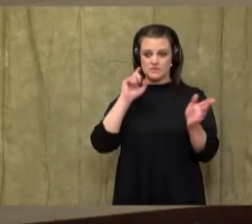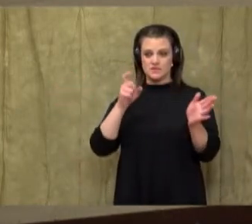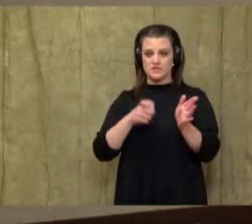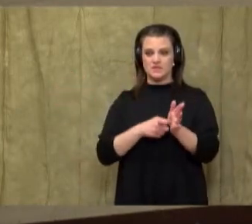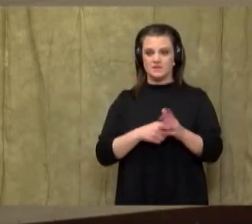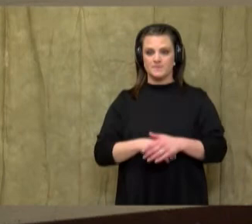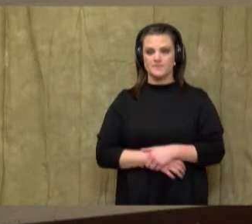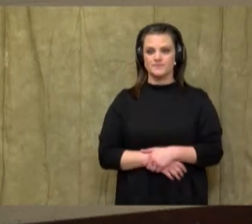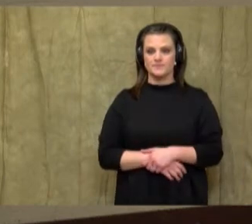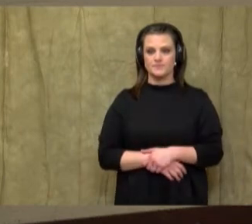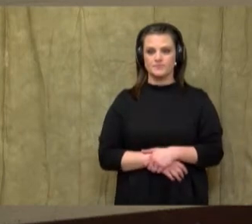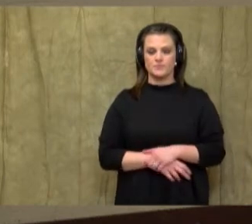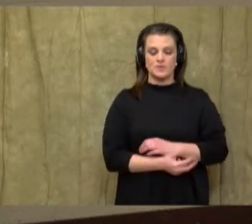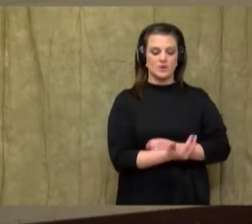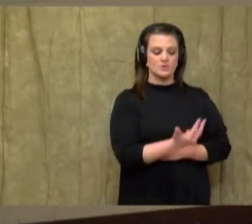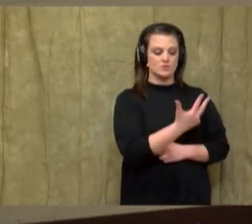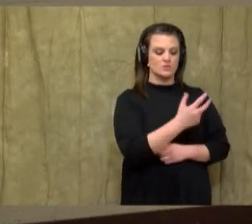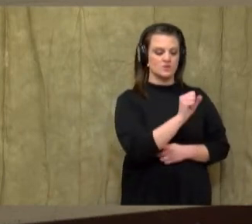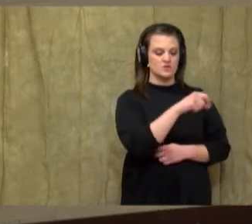What about 3 square feet?